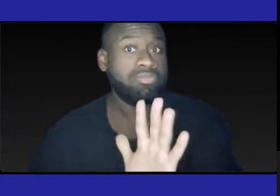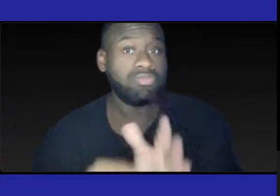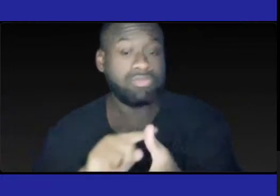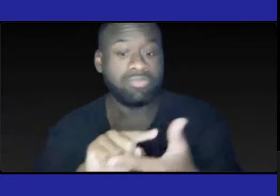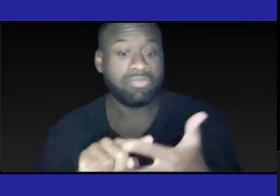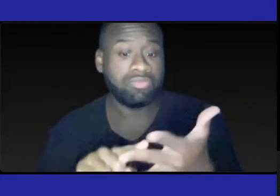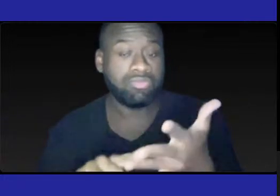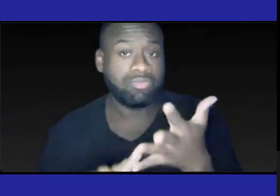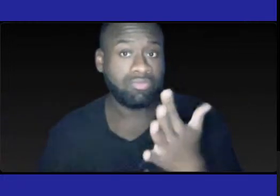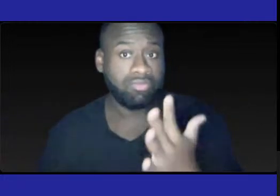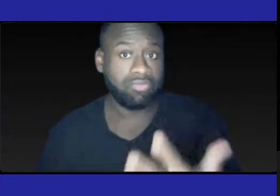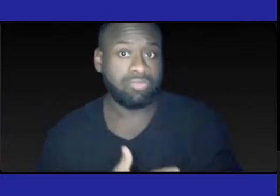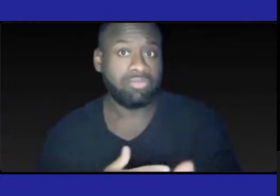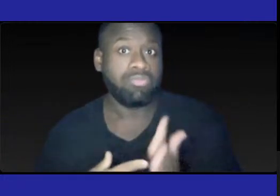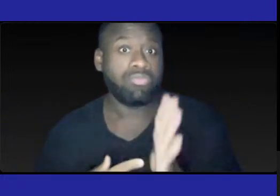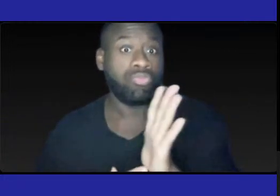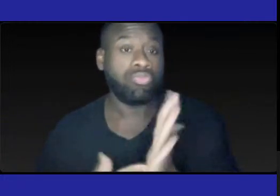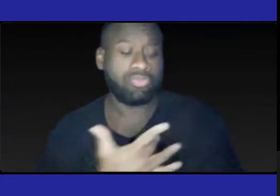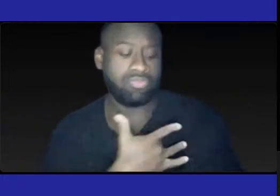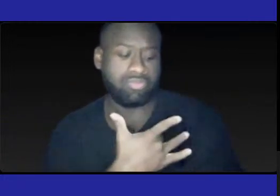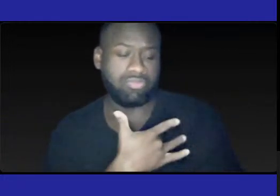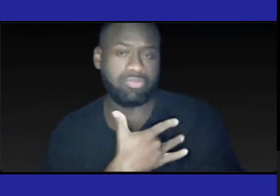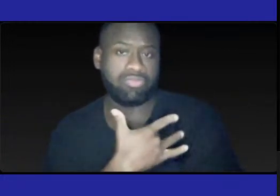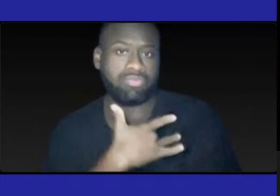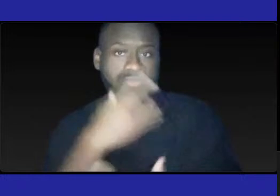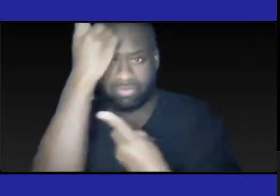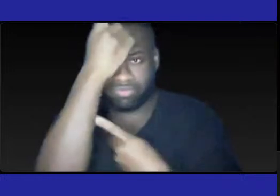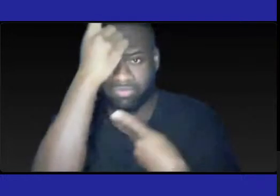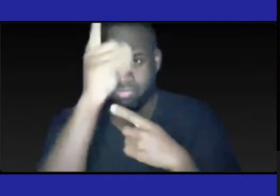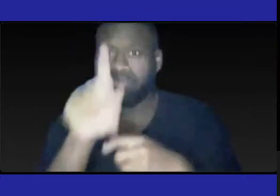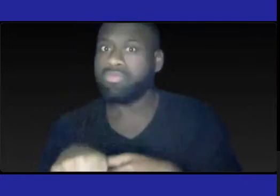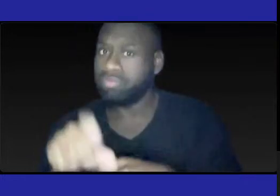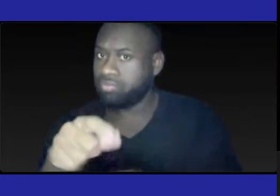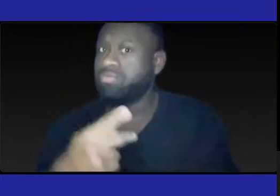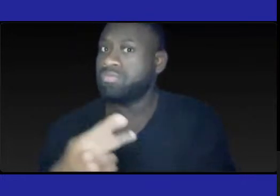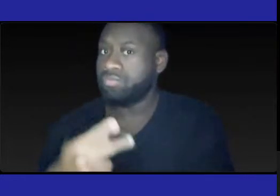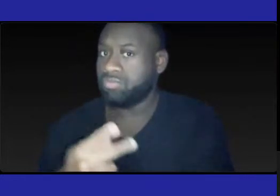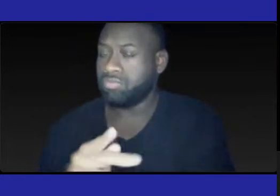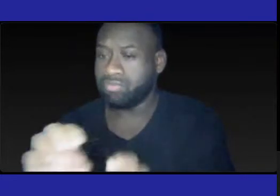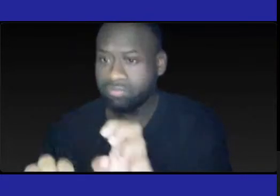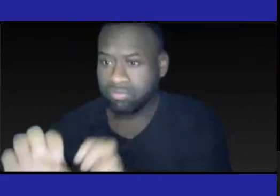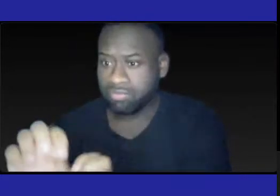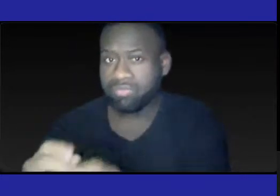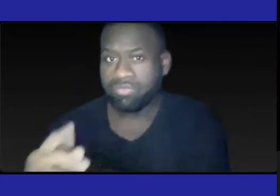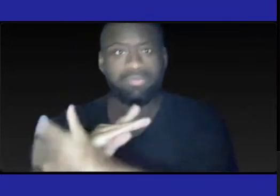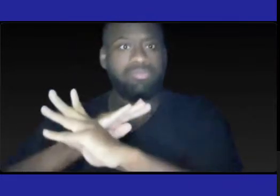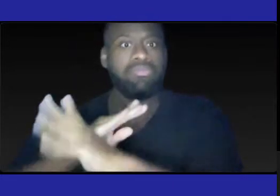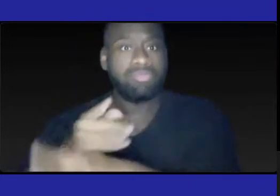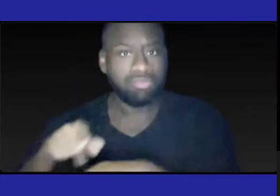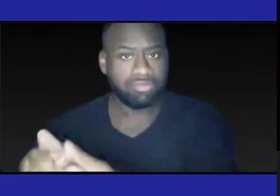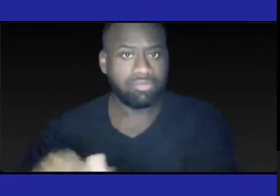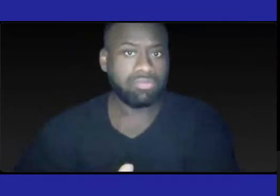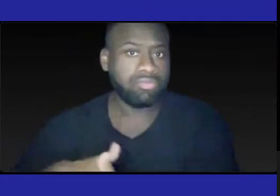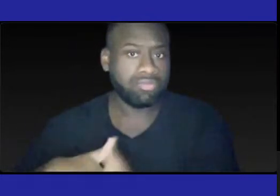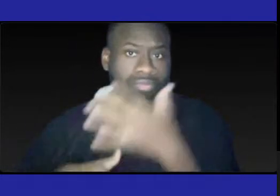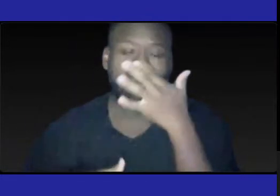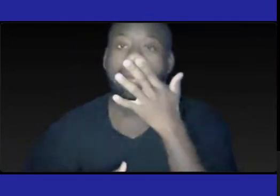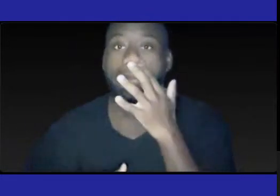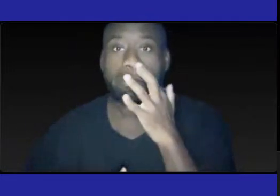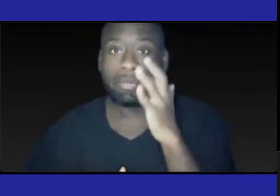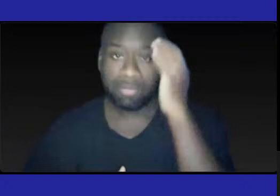that indicate that they have heart disease, which will need to be evaluated and to protect them during that pregnancy and subsequent